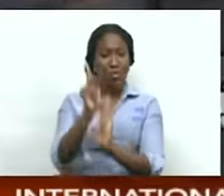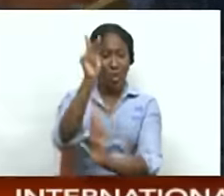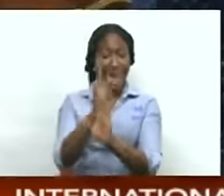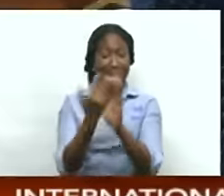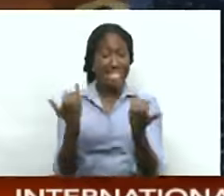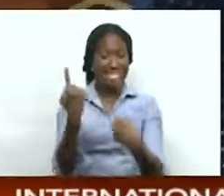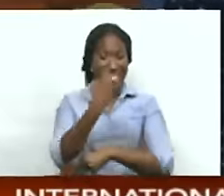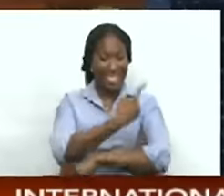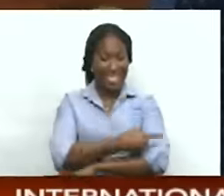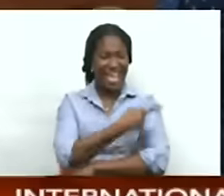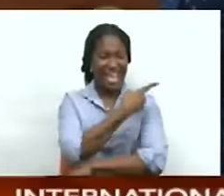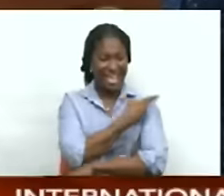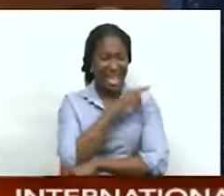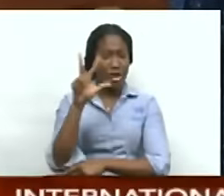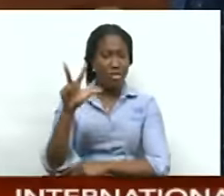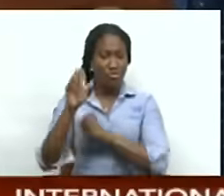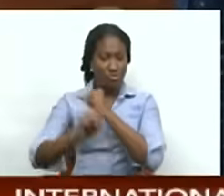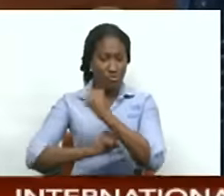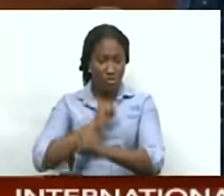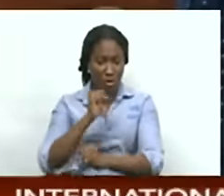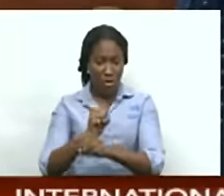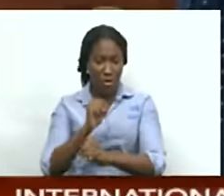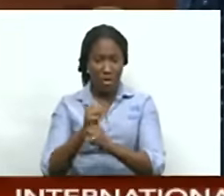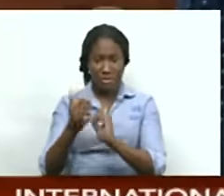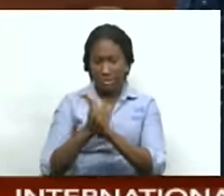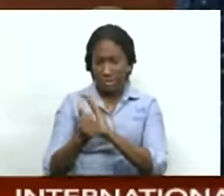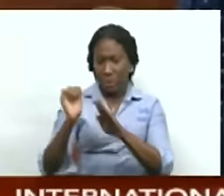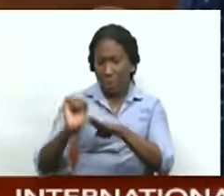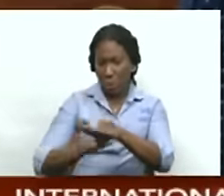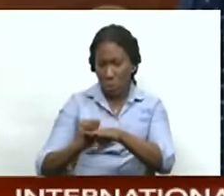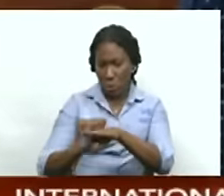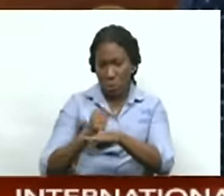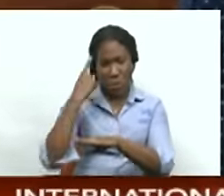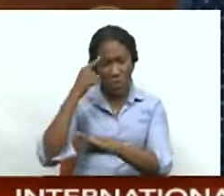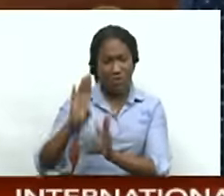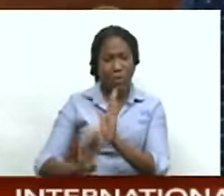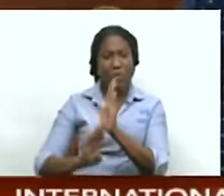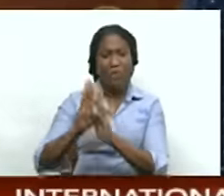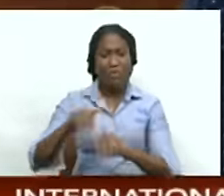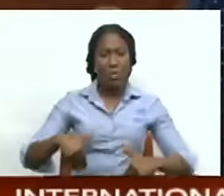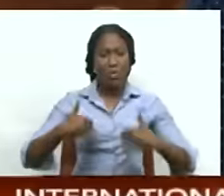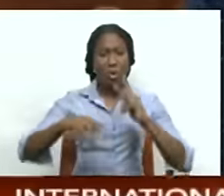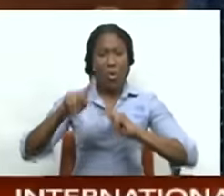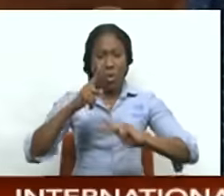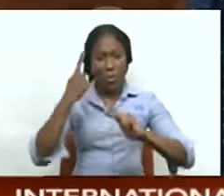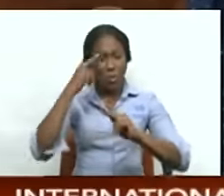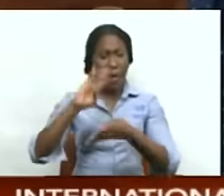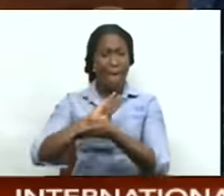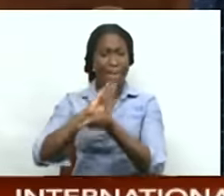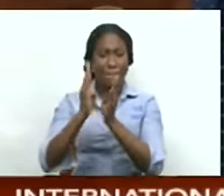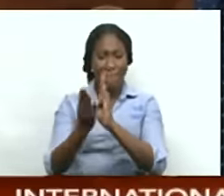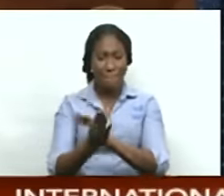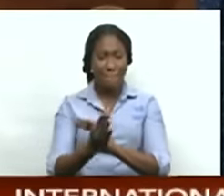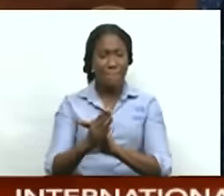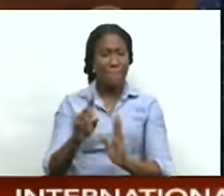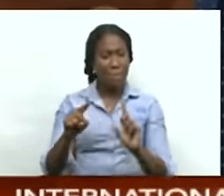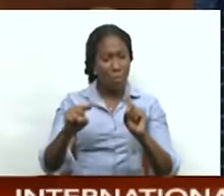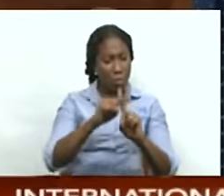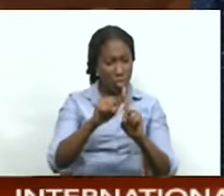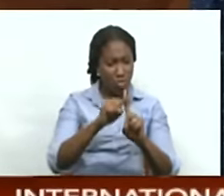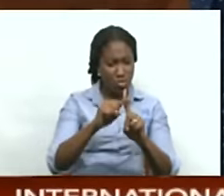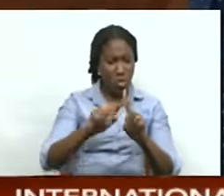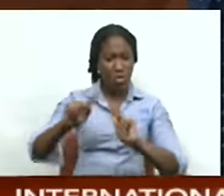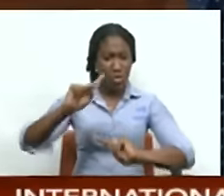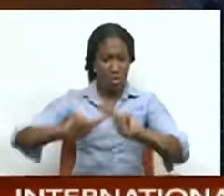youth intervention initiative aimed at developing our nation's youth to become positive and purpose-driven citizens. During the program, students are